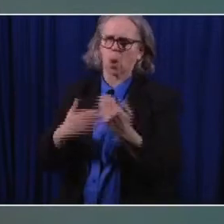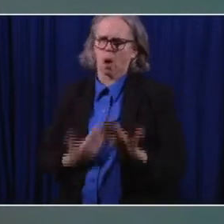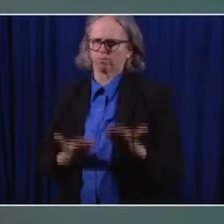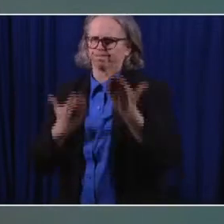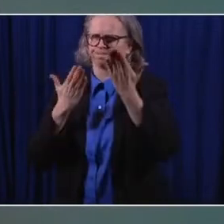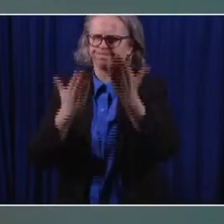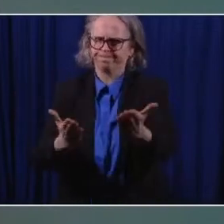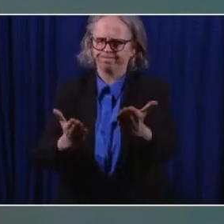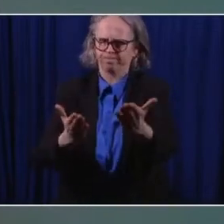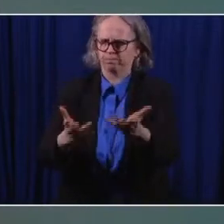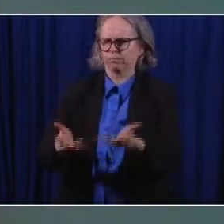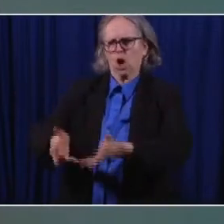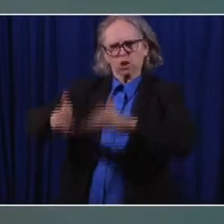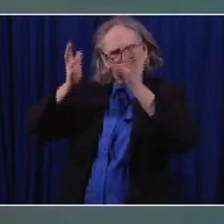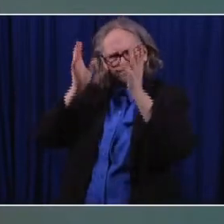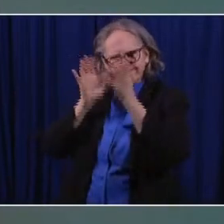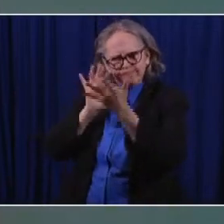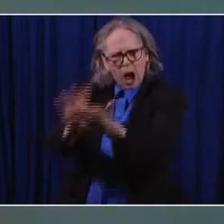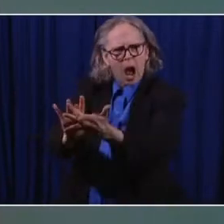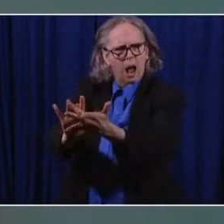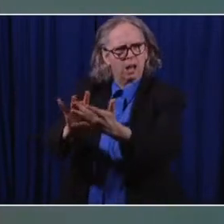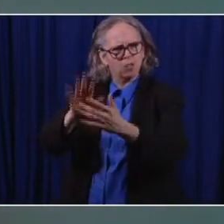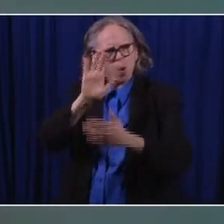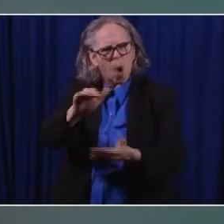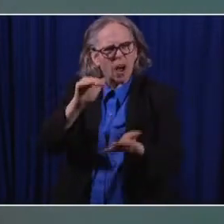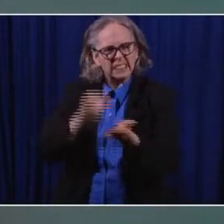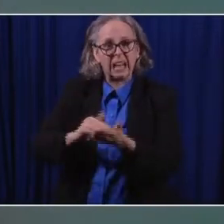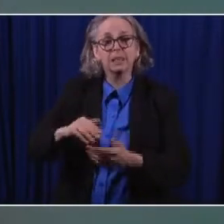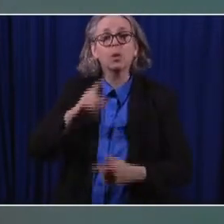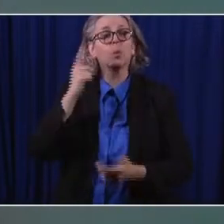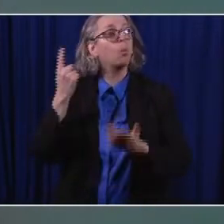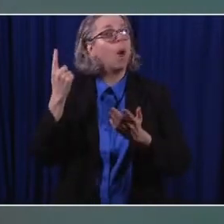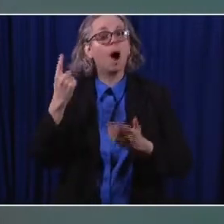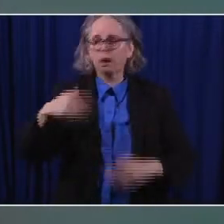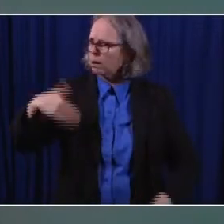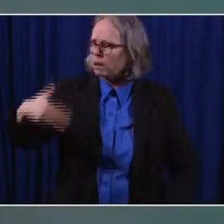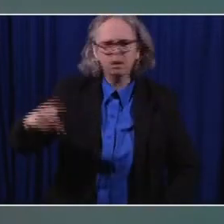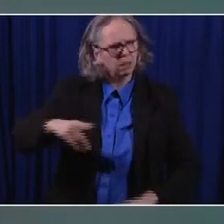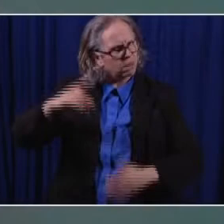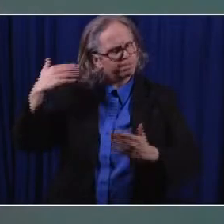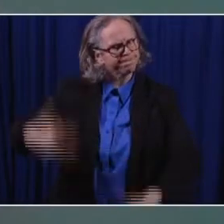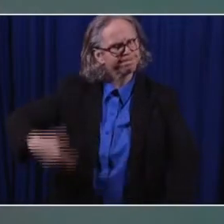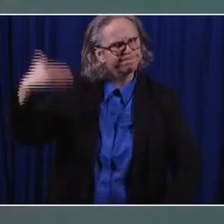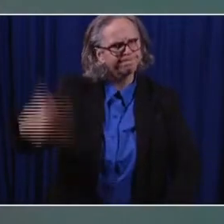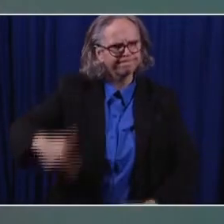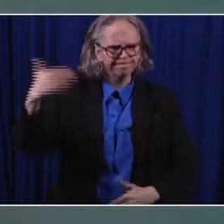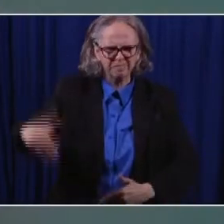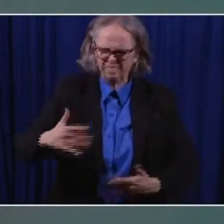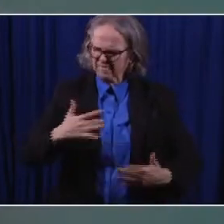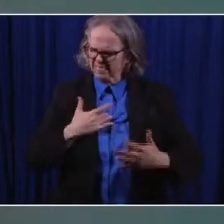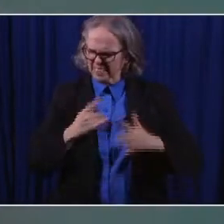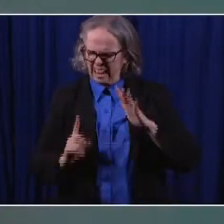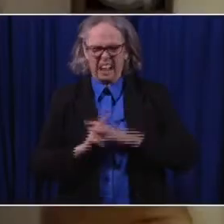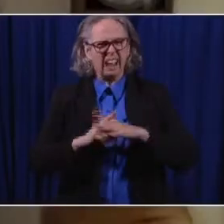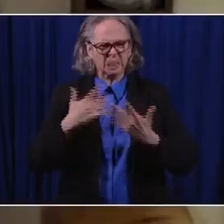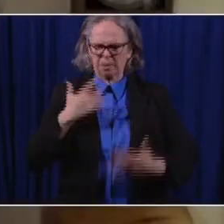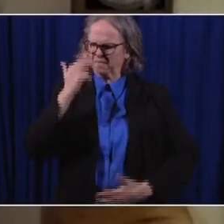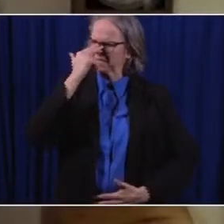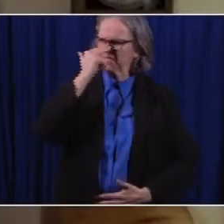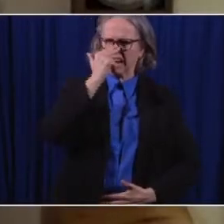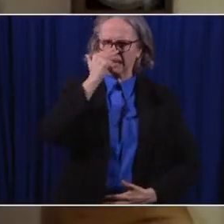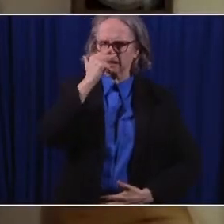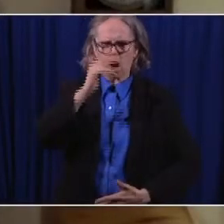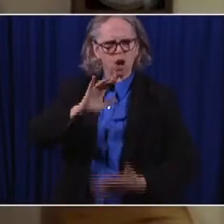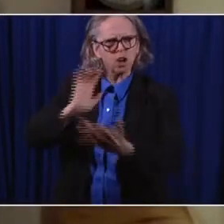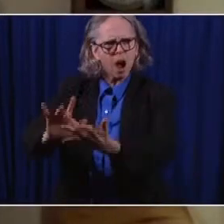as you feel when things change or something just doesn't feel right for you. So the infusion that you